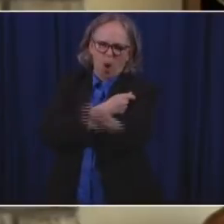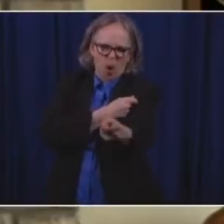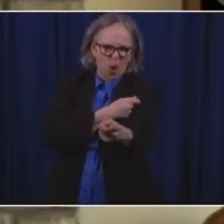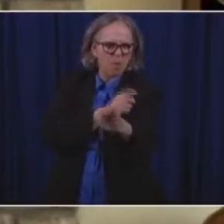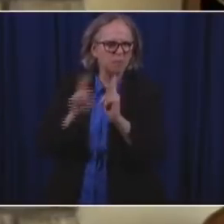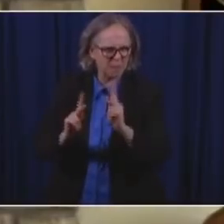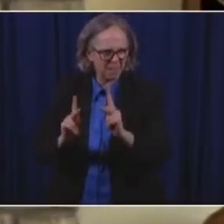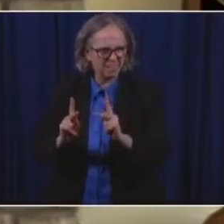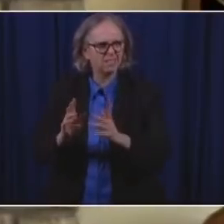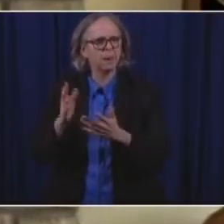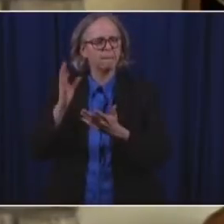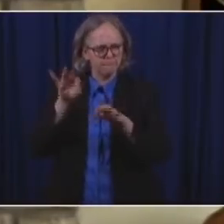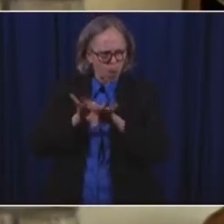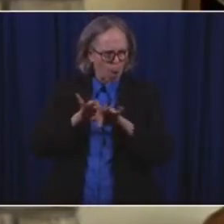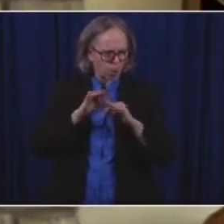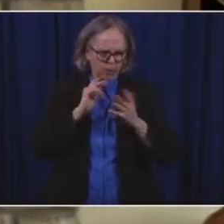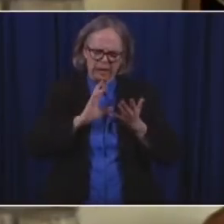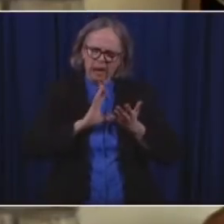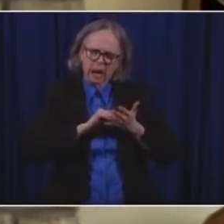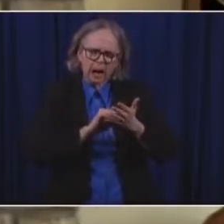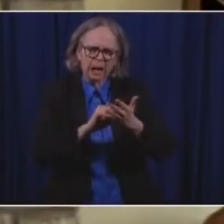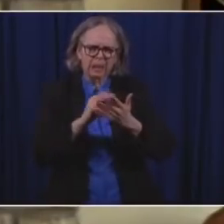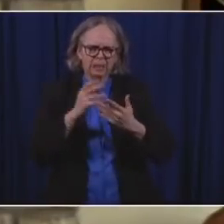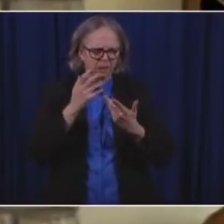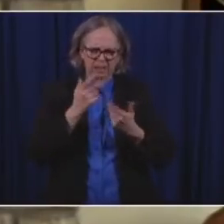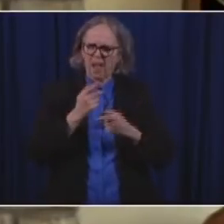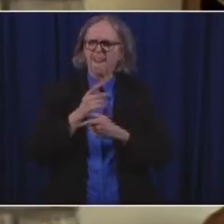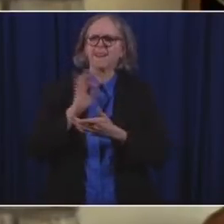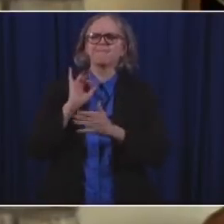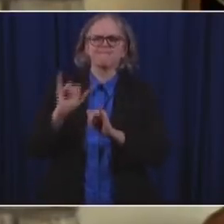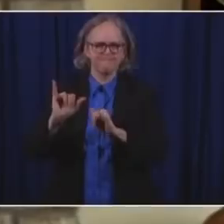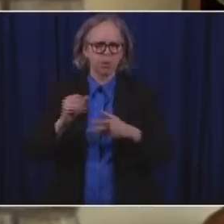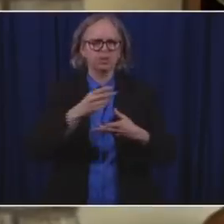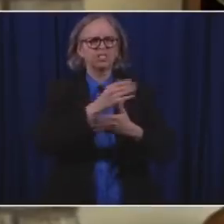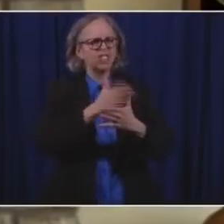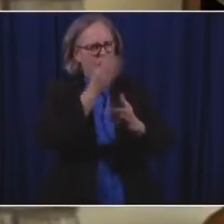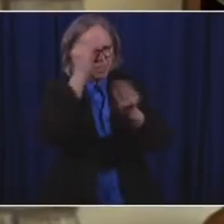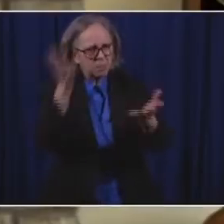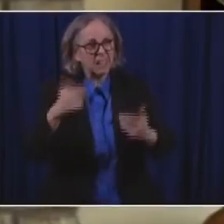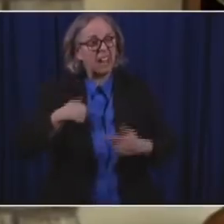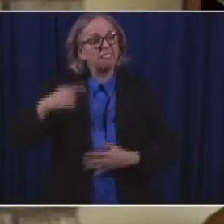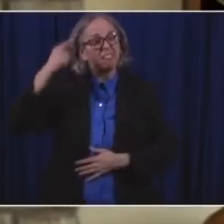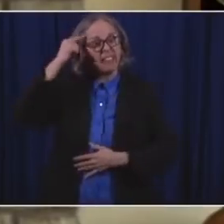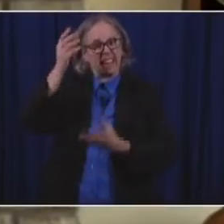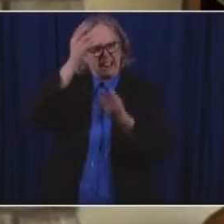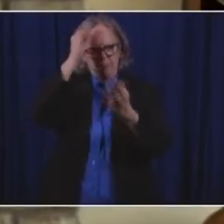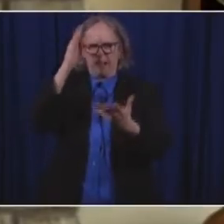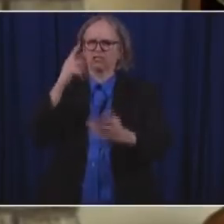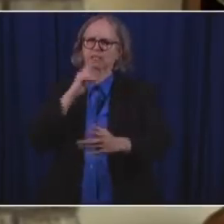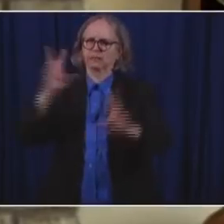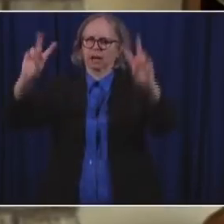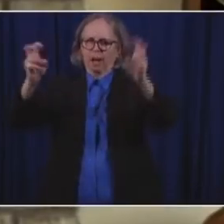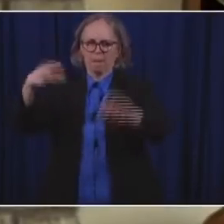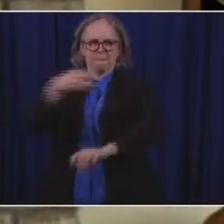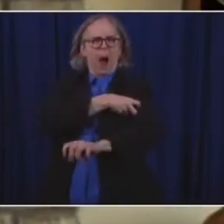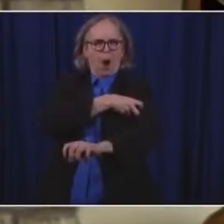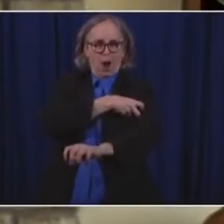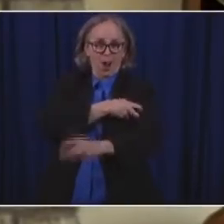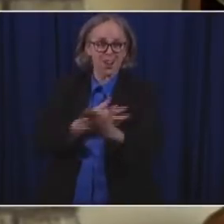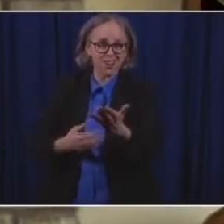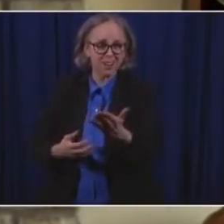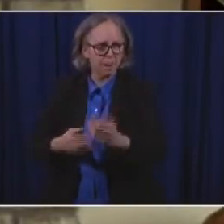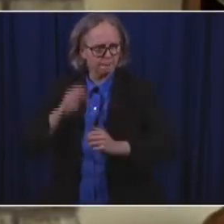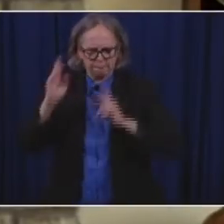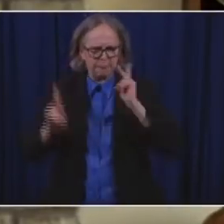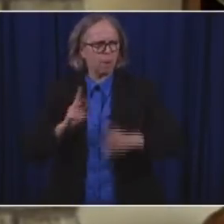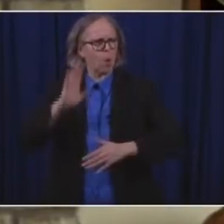it. You know, information is power. And I think people are going to have a lot of information coming at